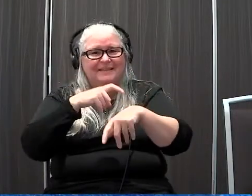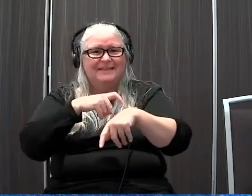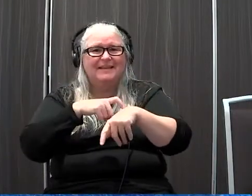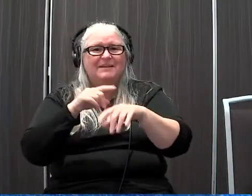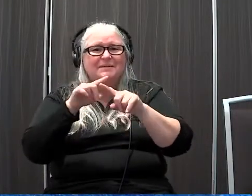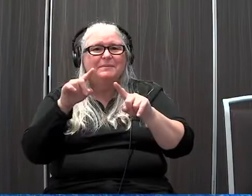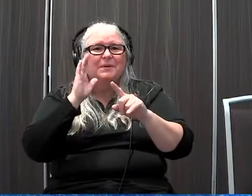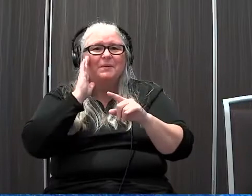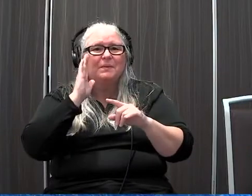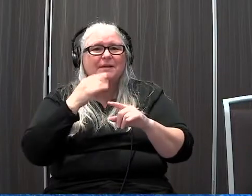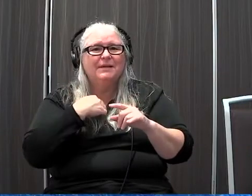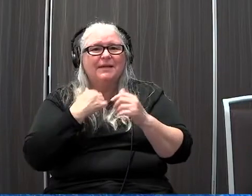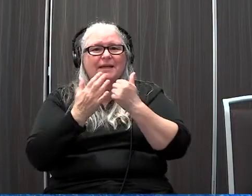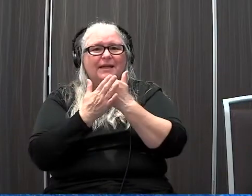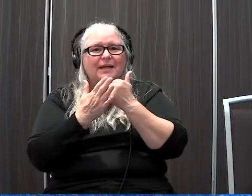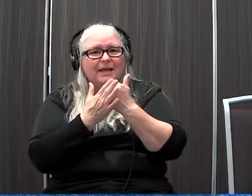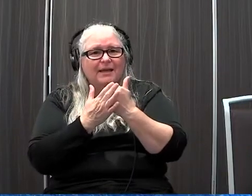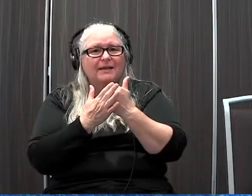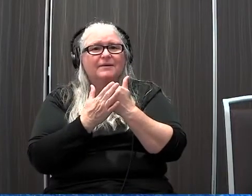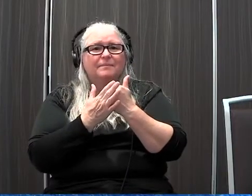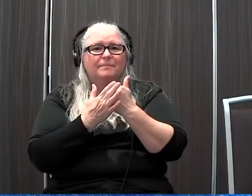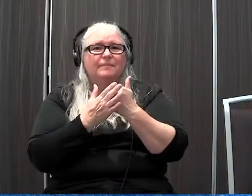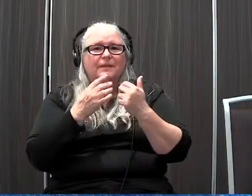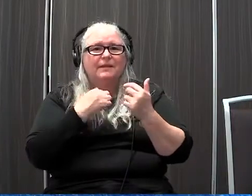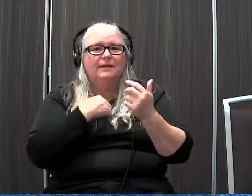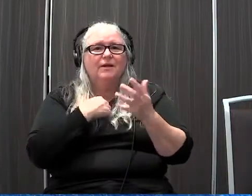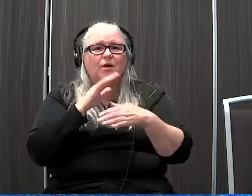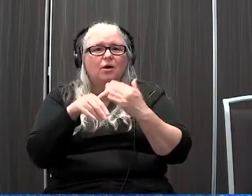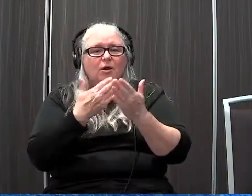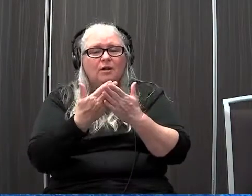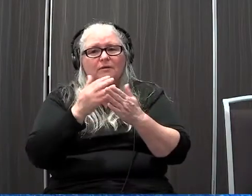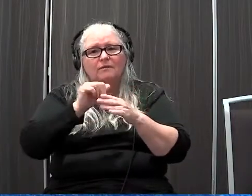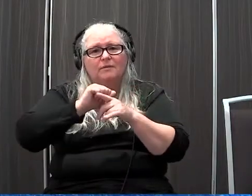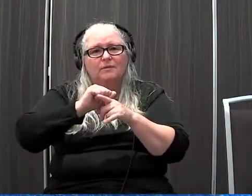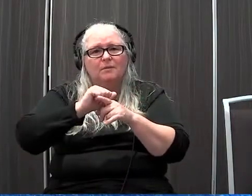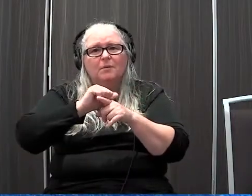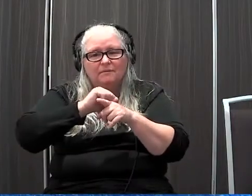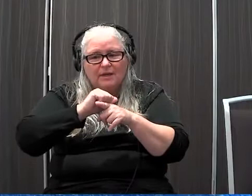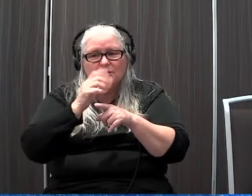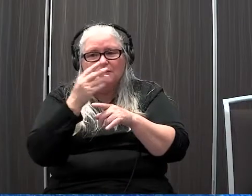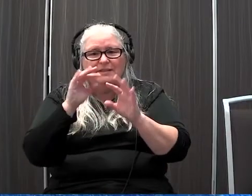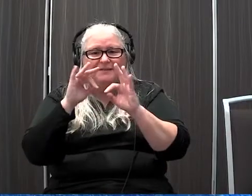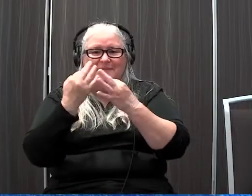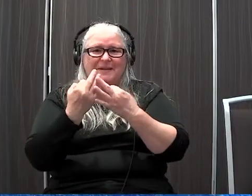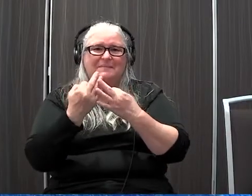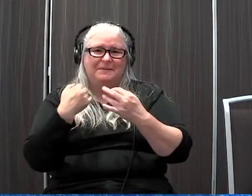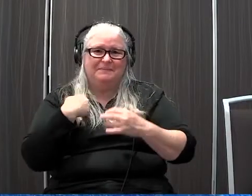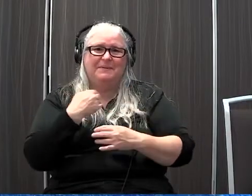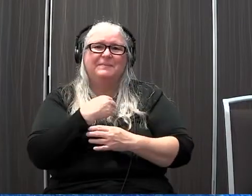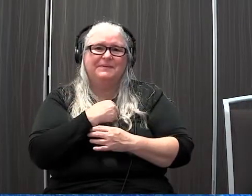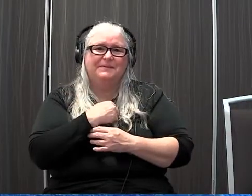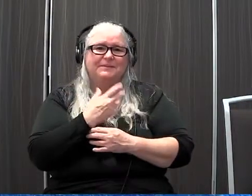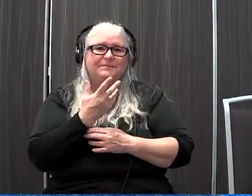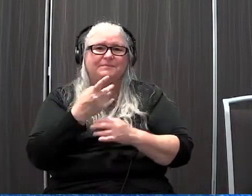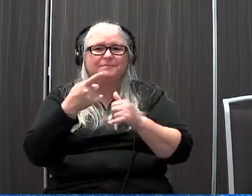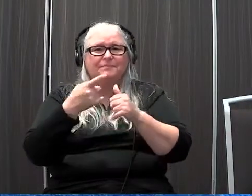of this presentation. I just want to really highlight all of the professionals and family members that were really pivotal in the development of this tool. So